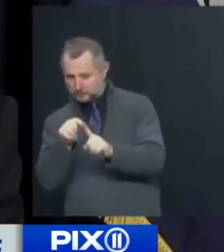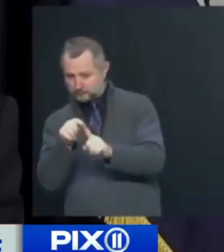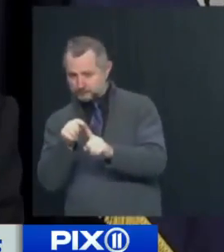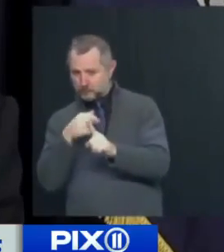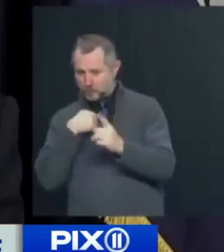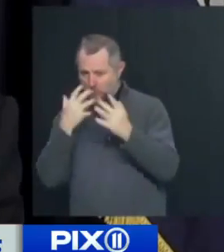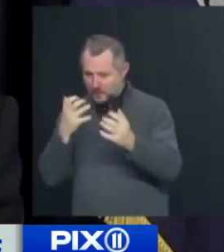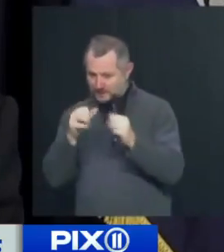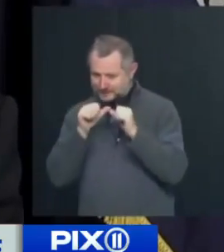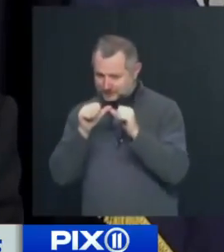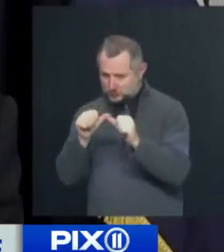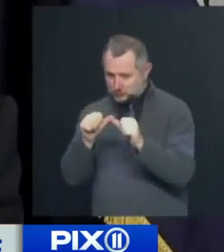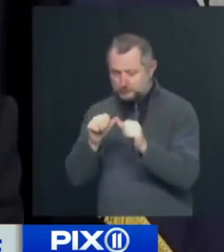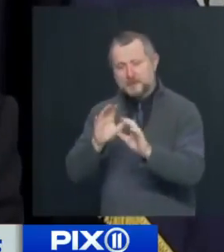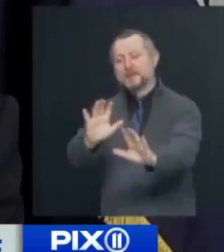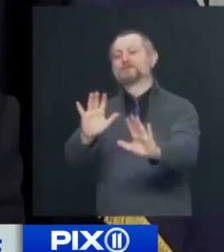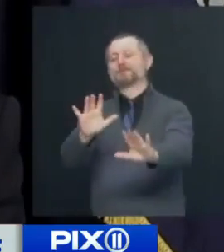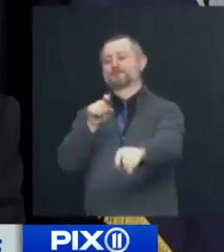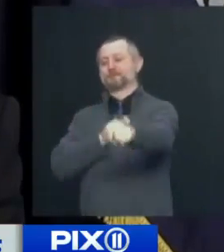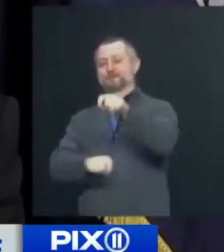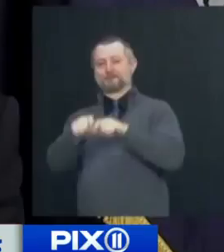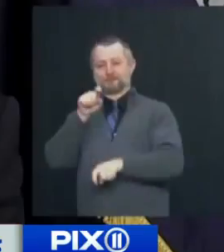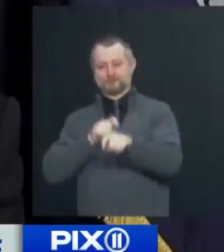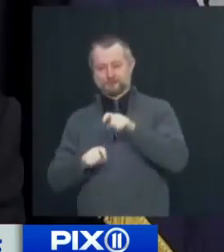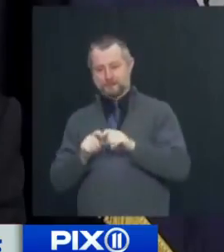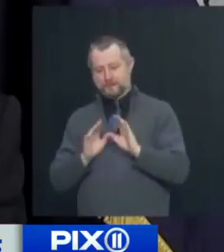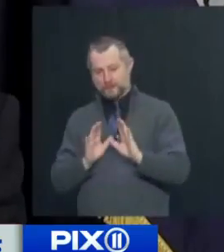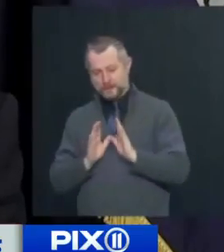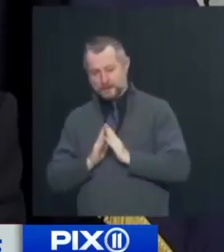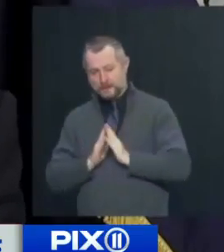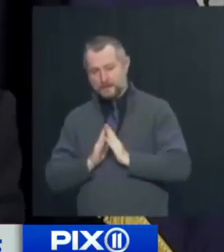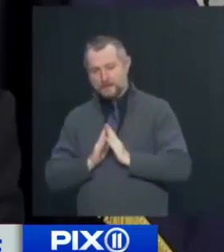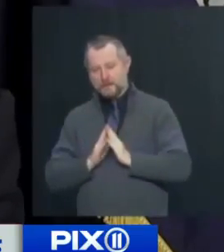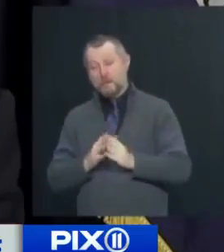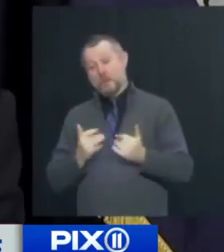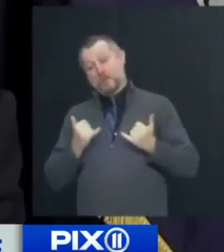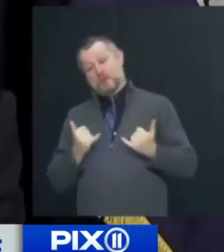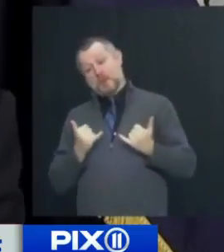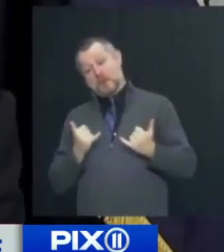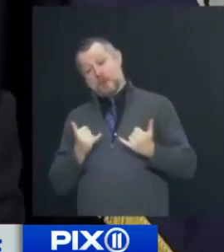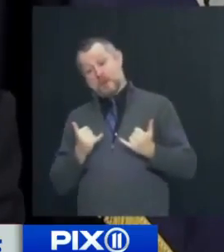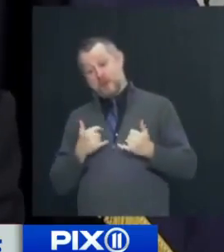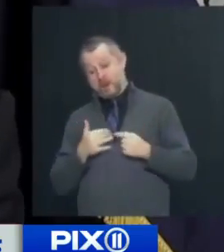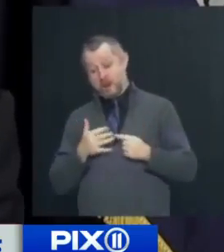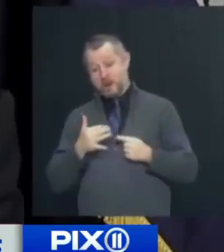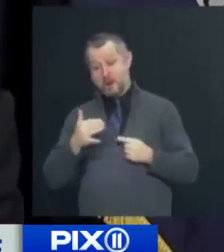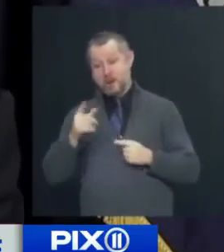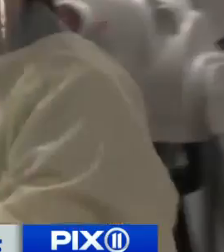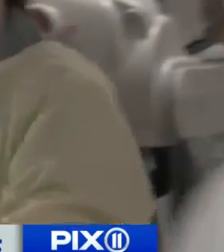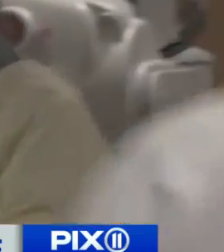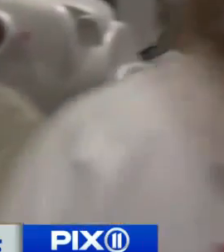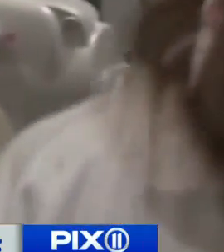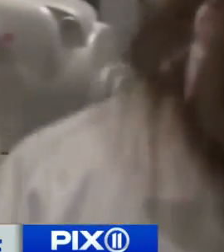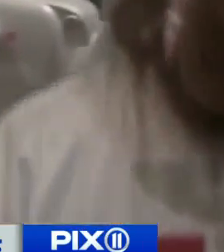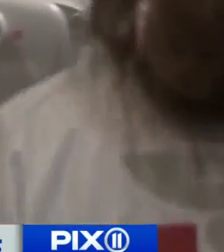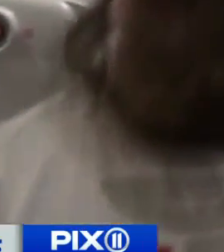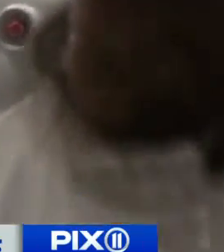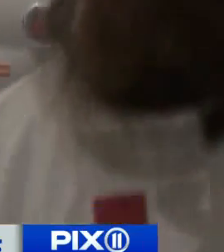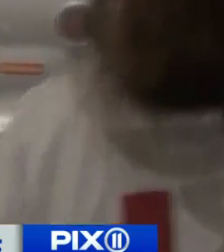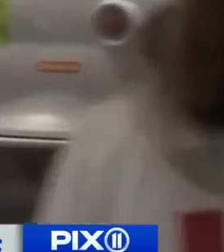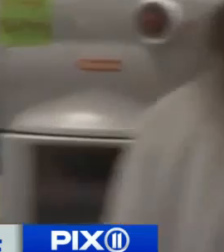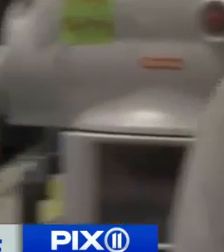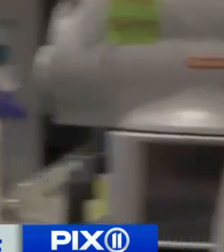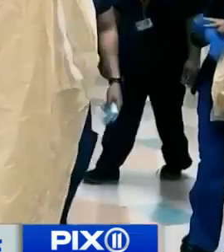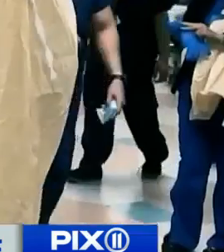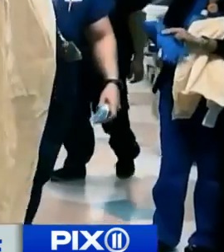continued increases from now through mid-January. Elements of the governor's